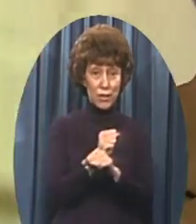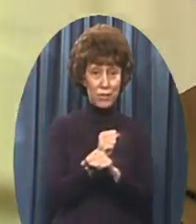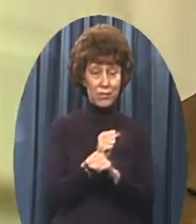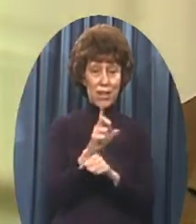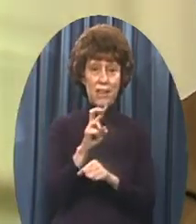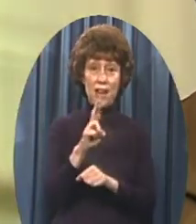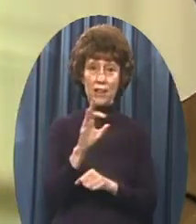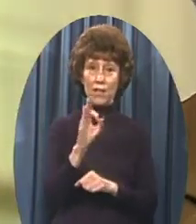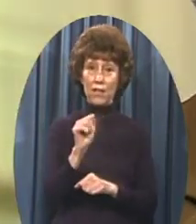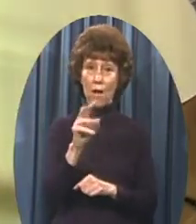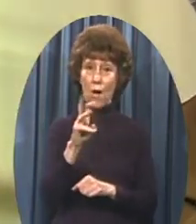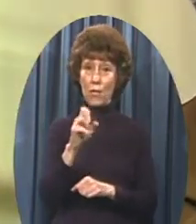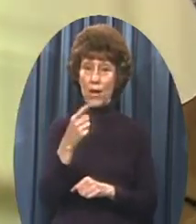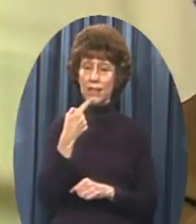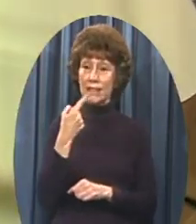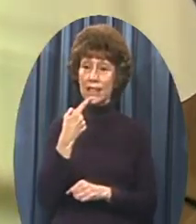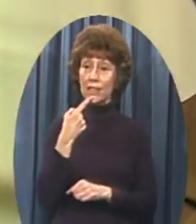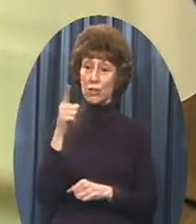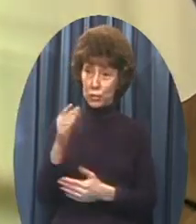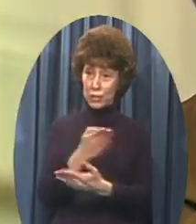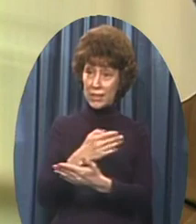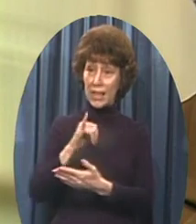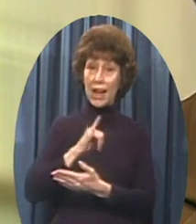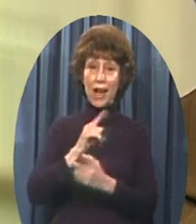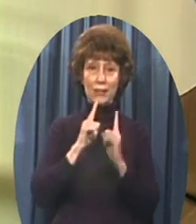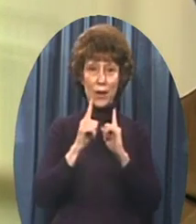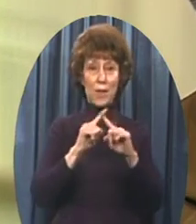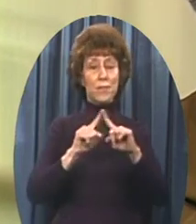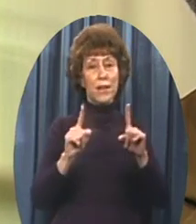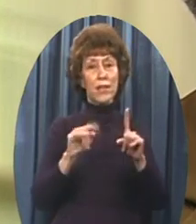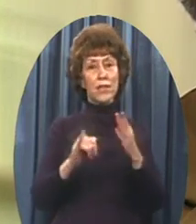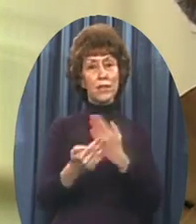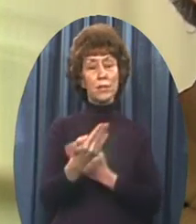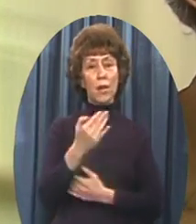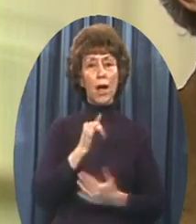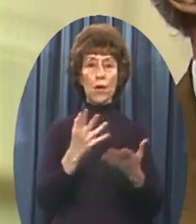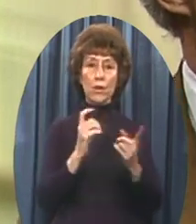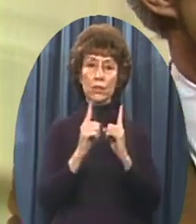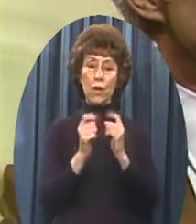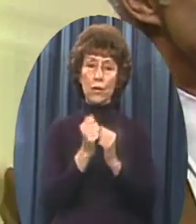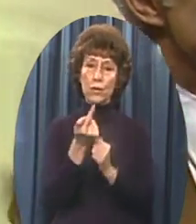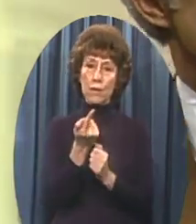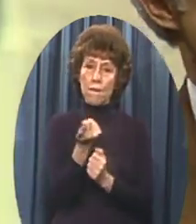time. But this morning, I want to talk to you just a few moments before we sing.